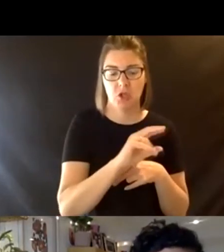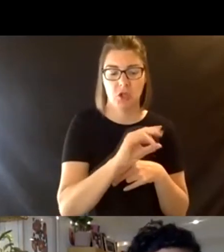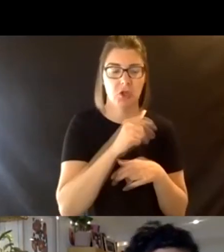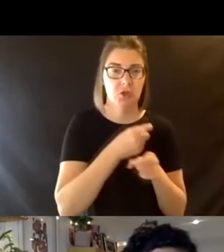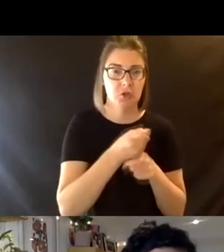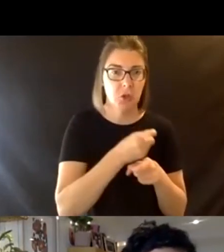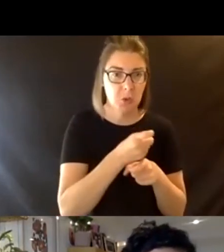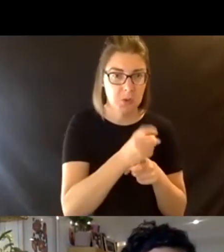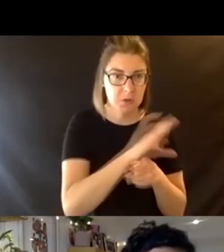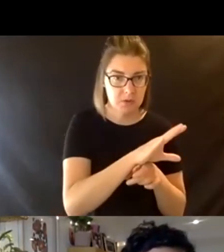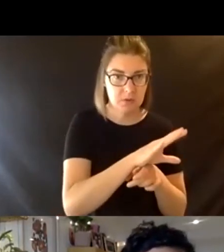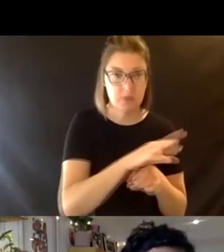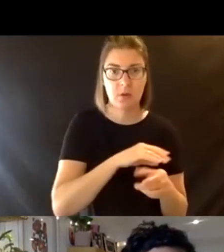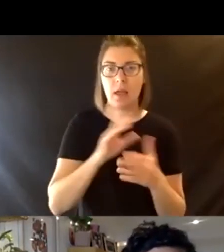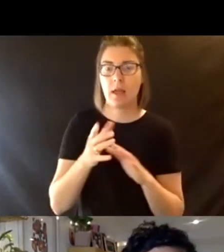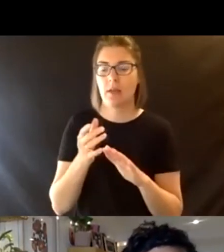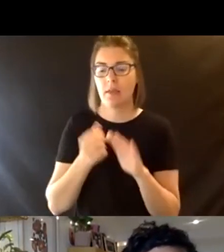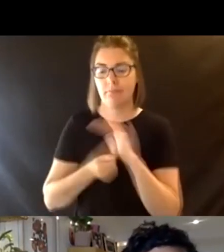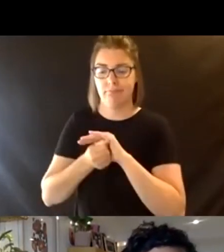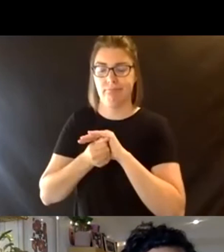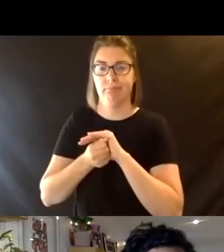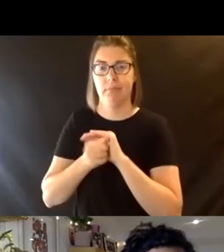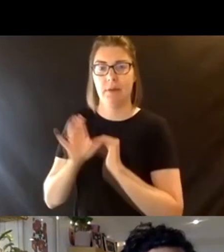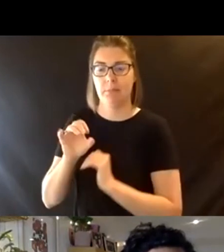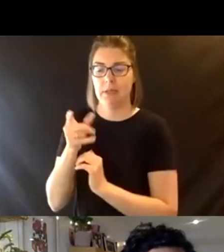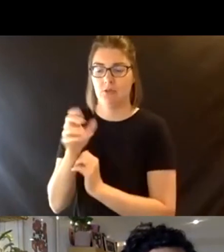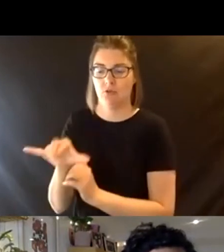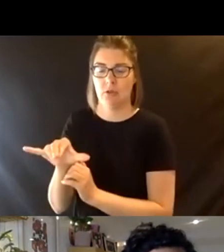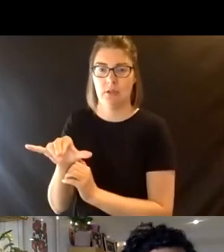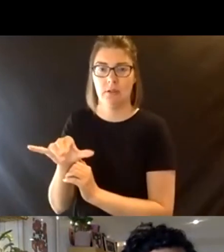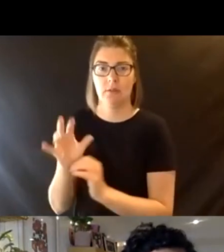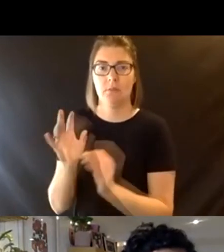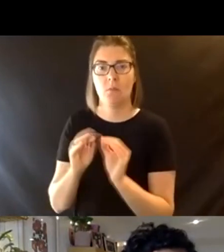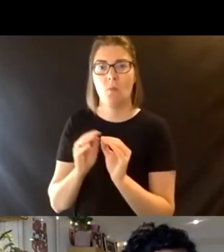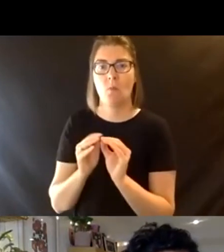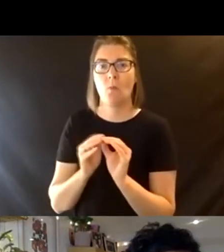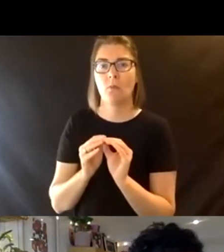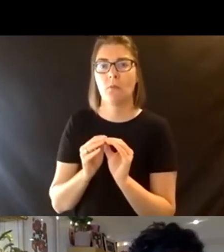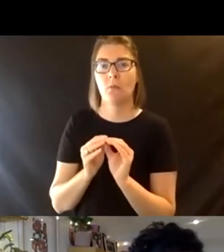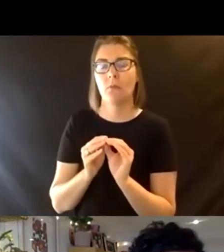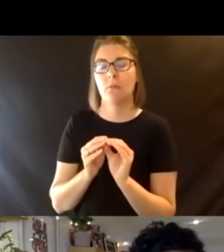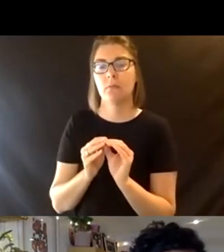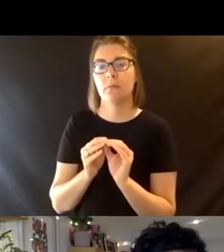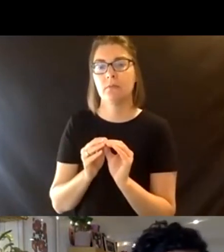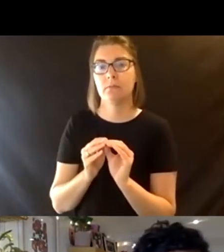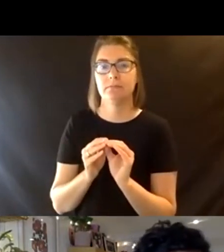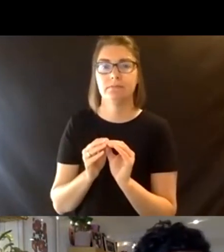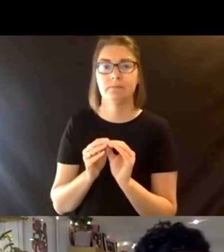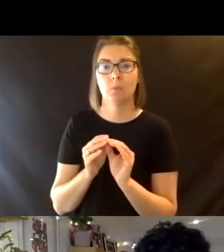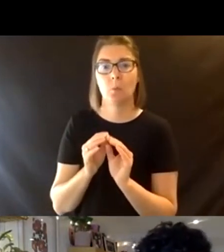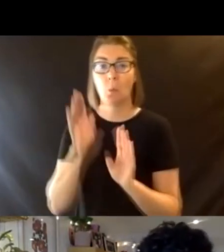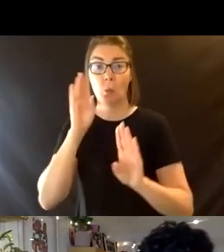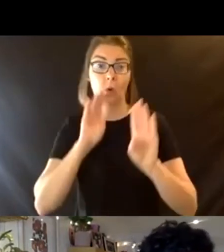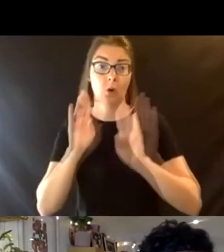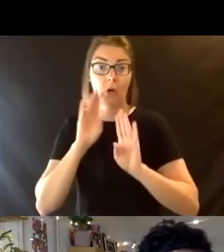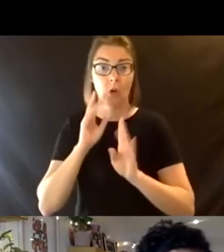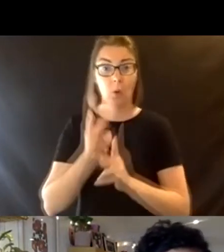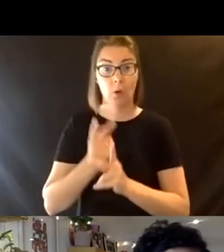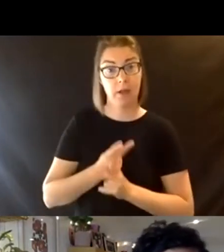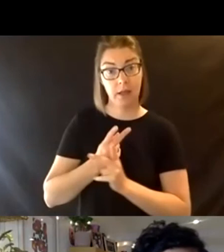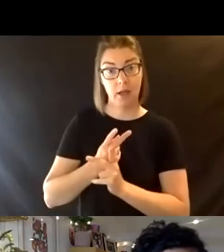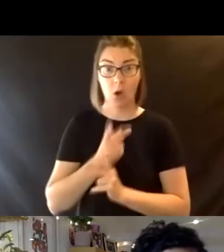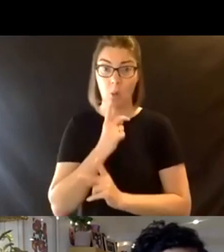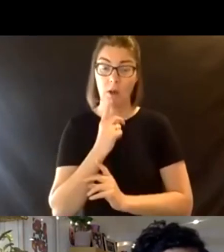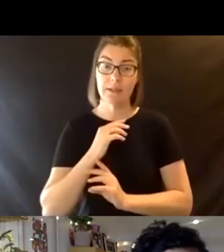and then kind of covert bigotry, which is expressed as a form of, you know, worry or care or wanting to